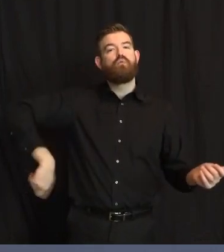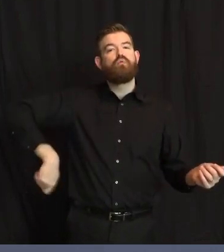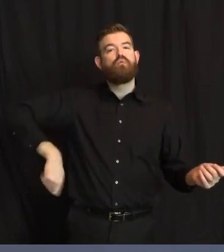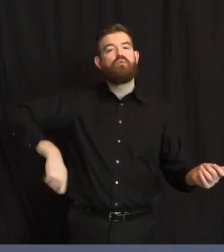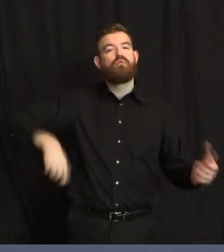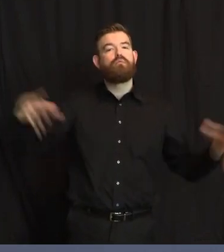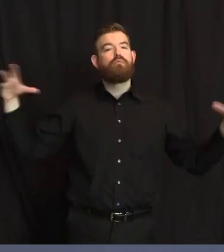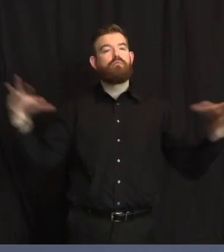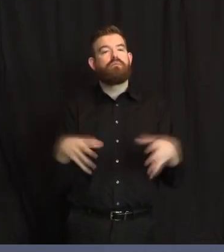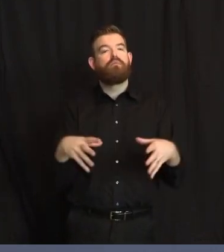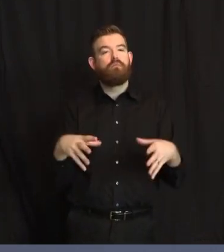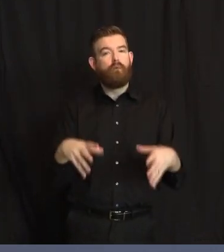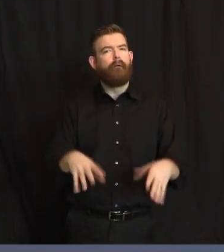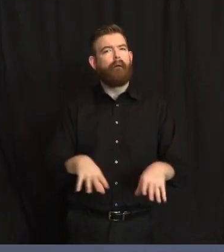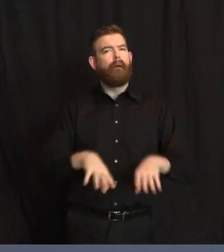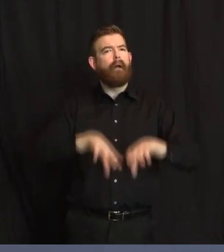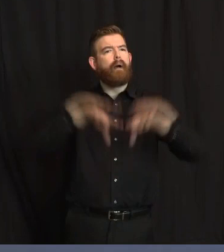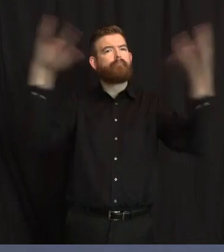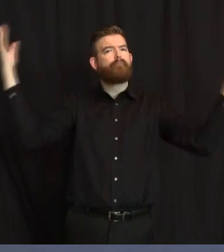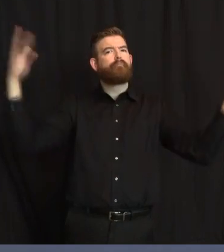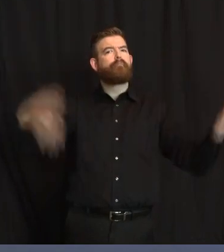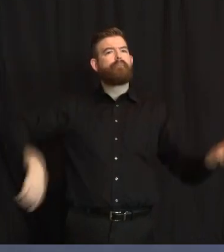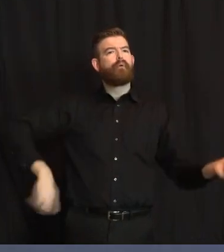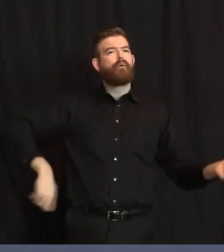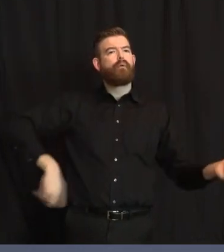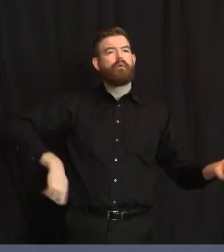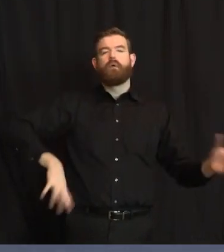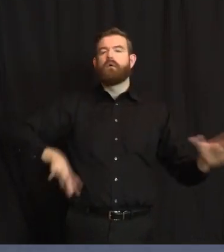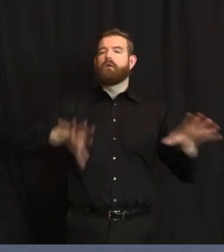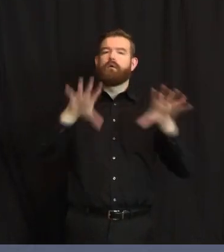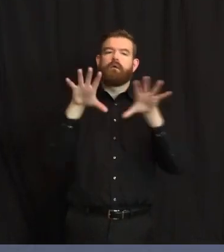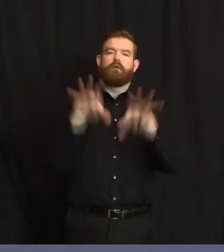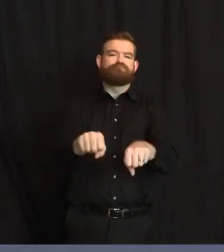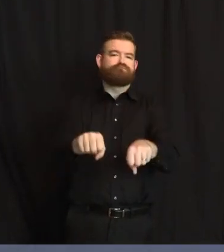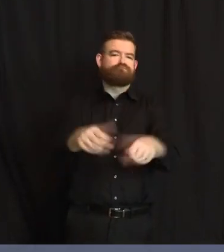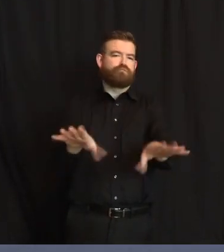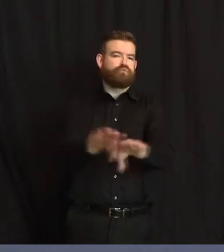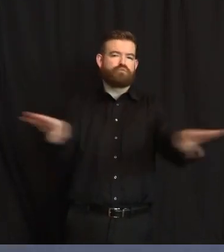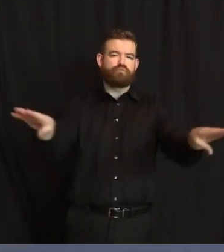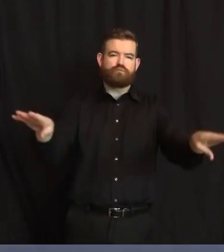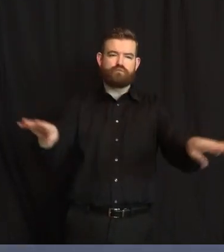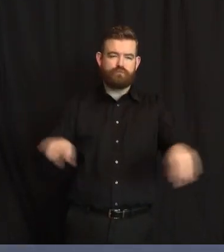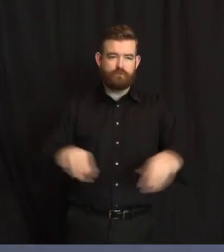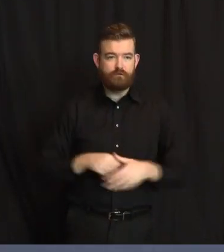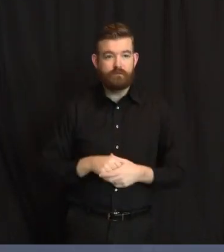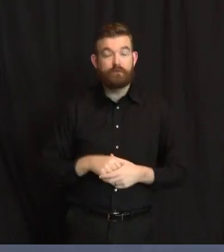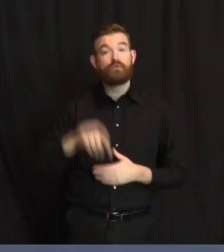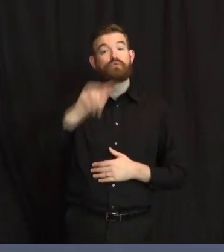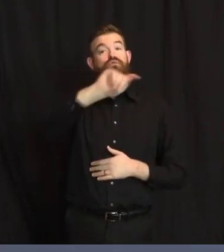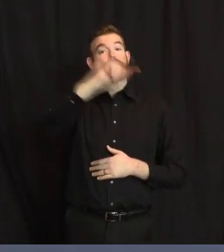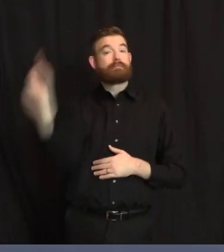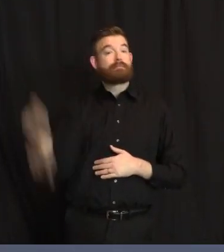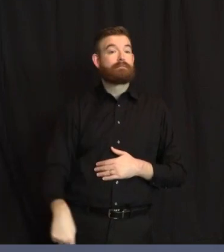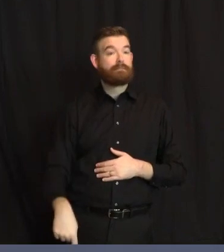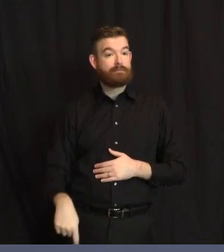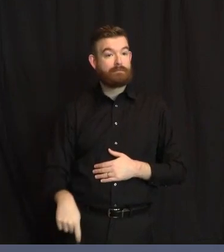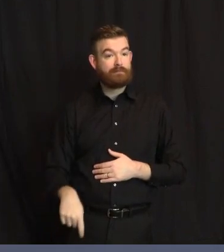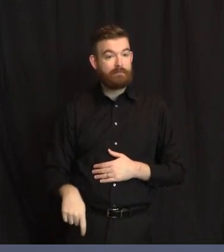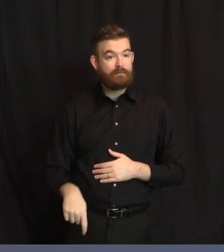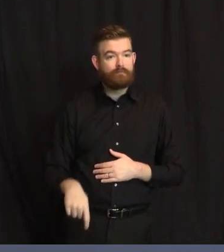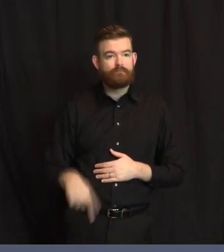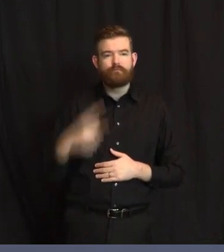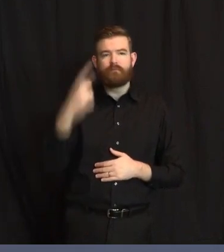location. In Trenton, a subject was cited for the executive order violation for failure to disperse. And